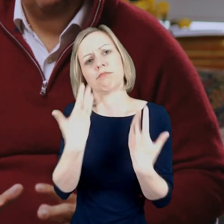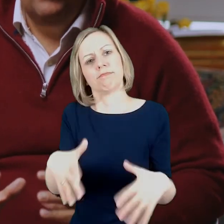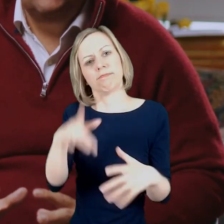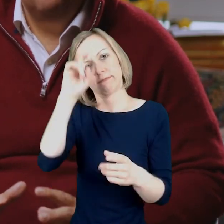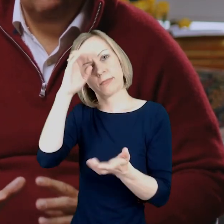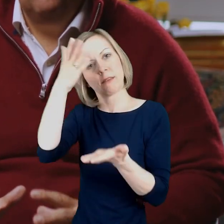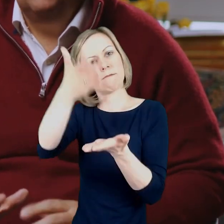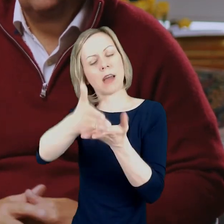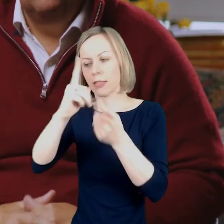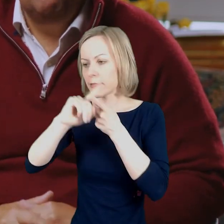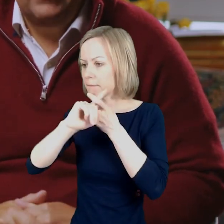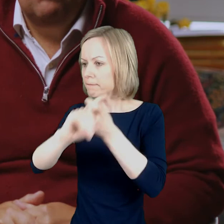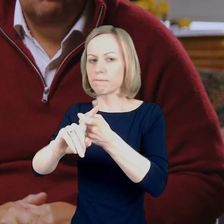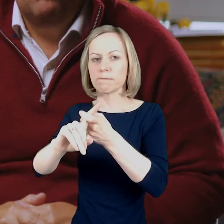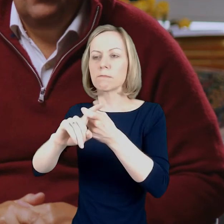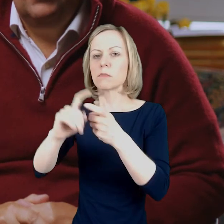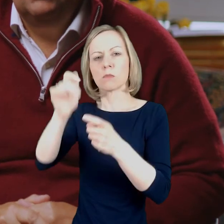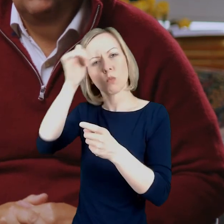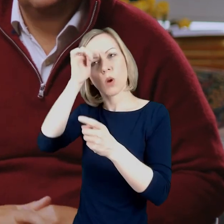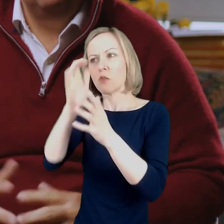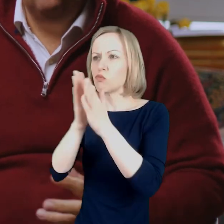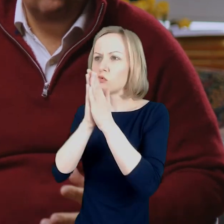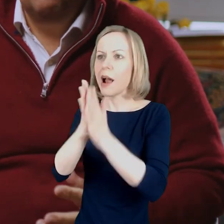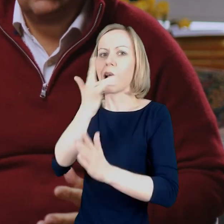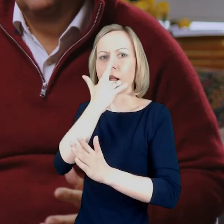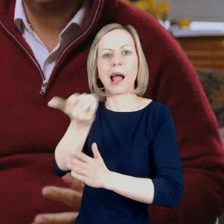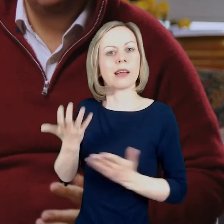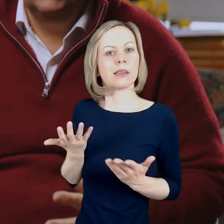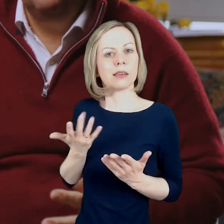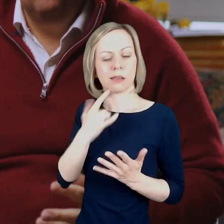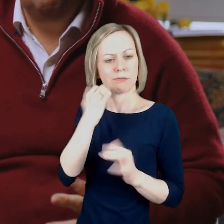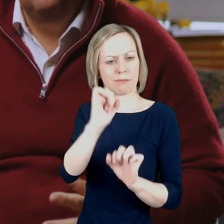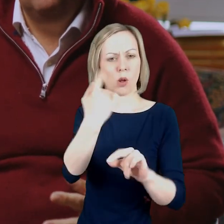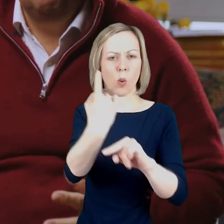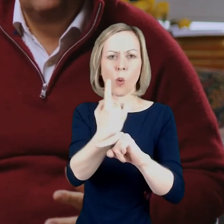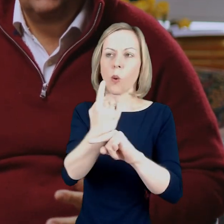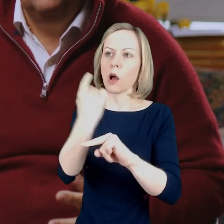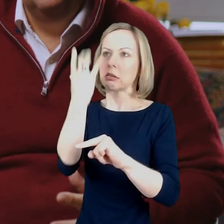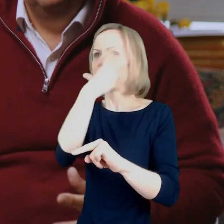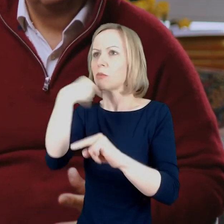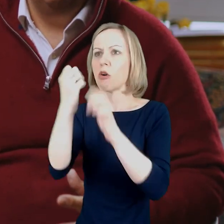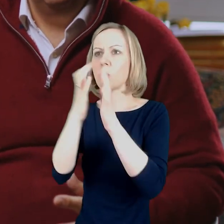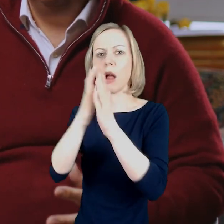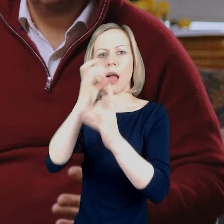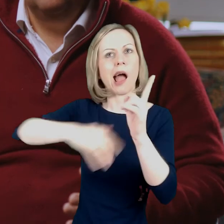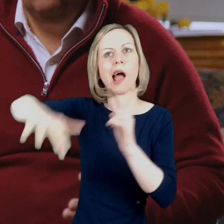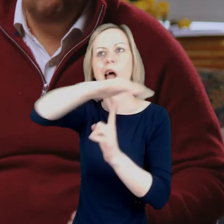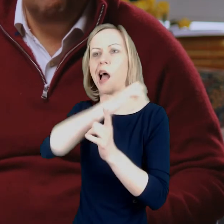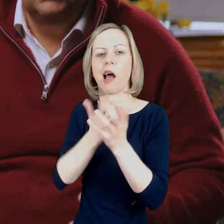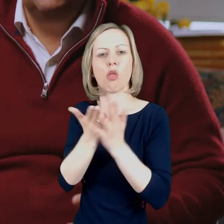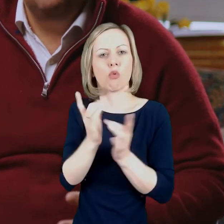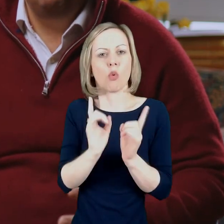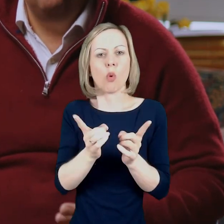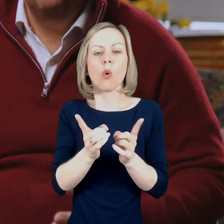an unwavering faith in the power of prayer. In fact, he talked about living in the spirit of prayer, and